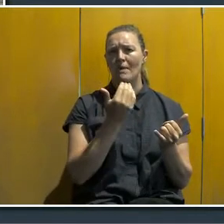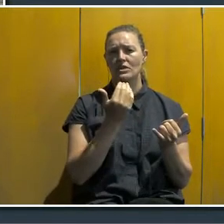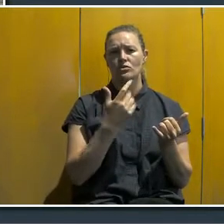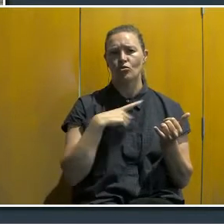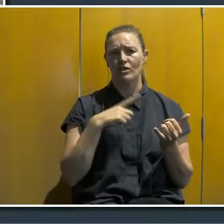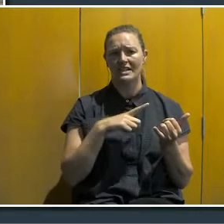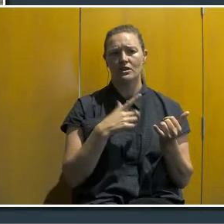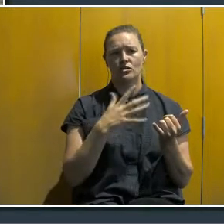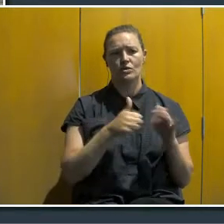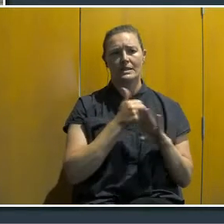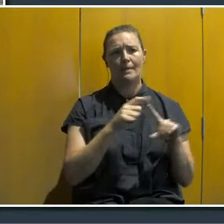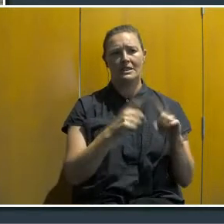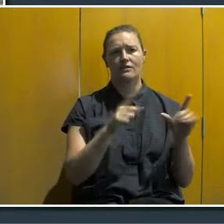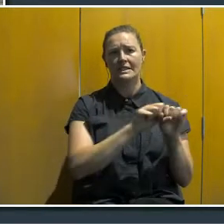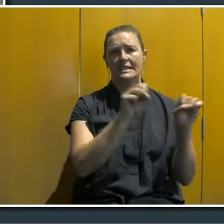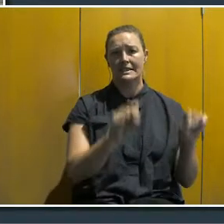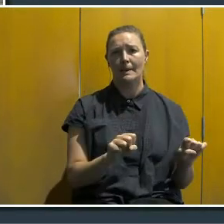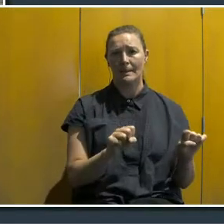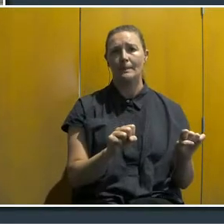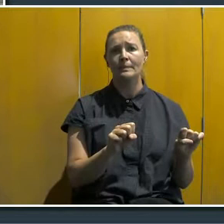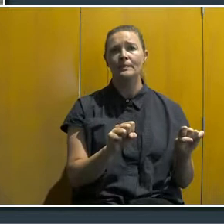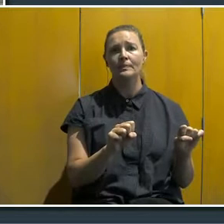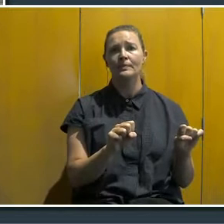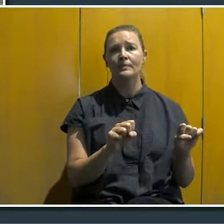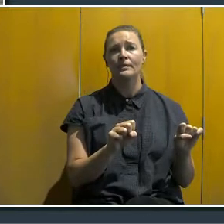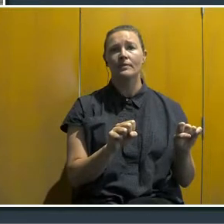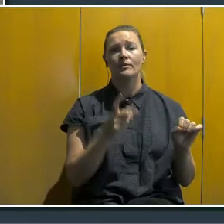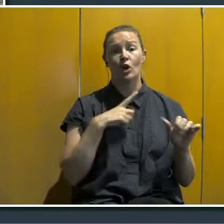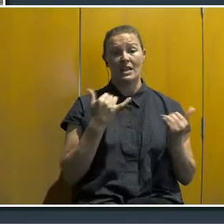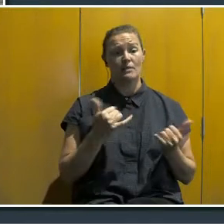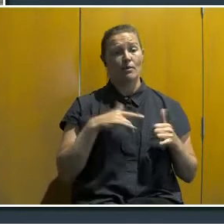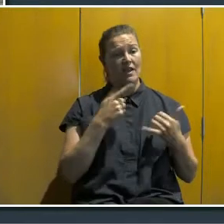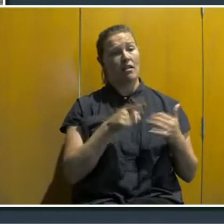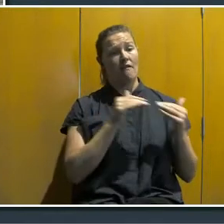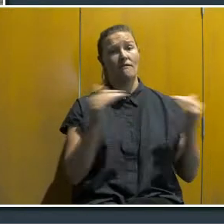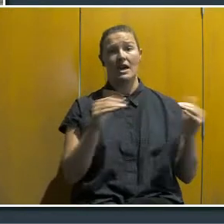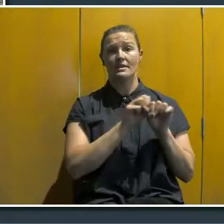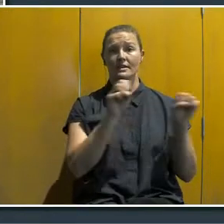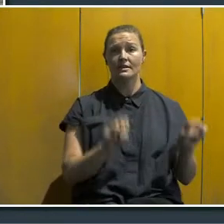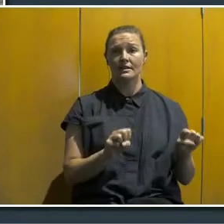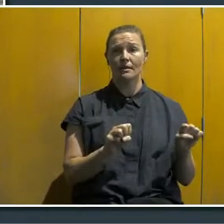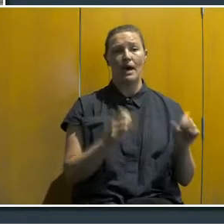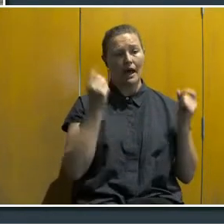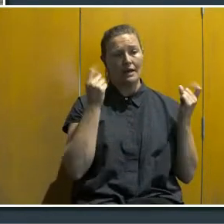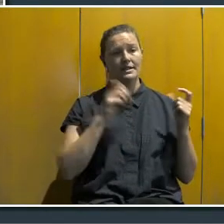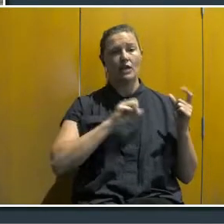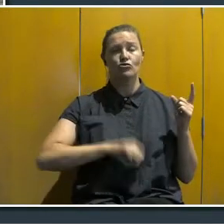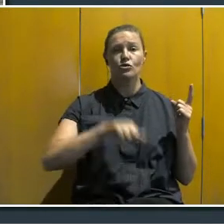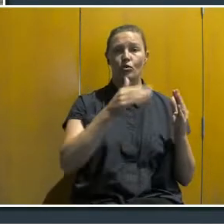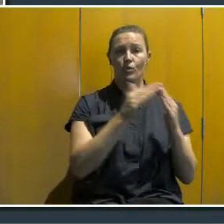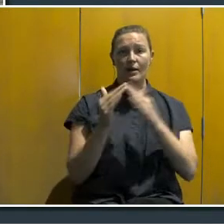altering a differential system which seems at present based on fairness by recognising that rural properties in the